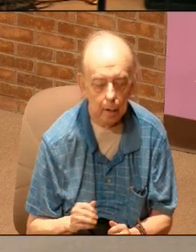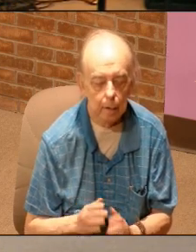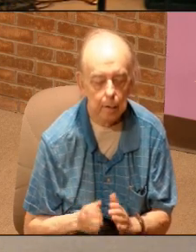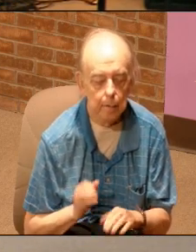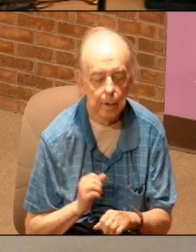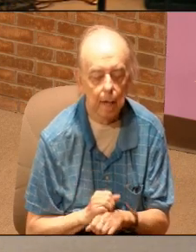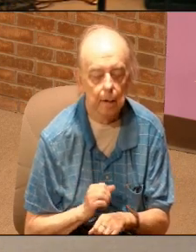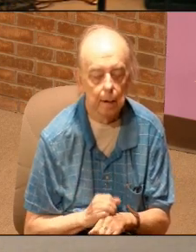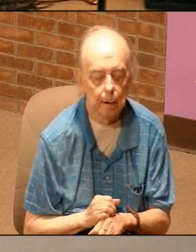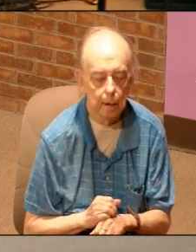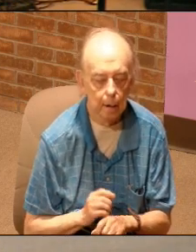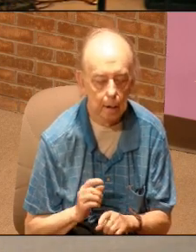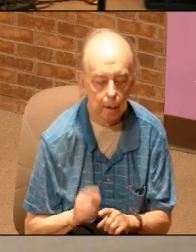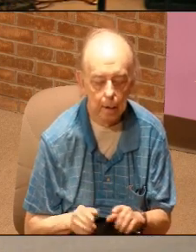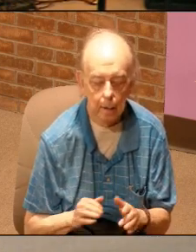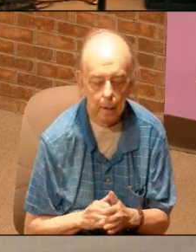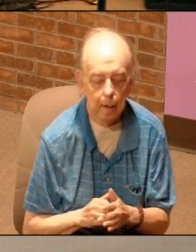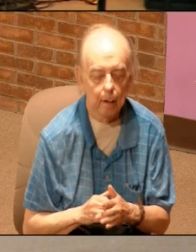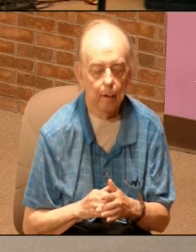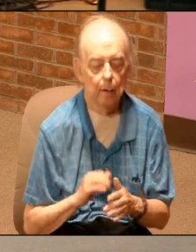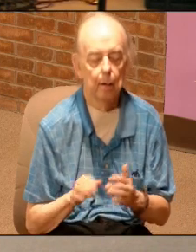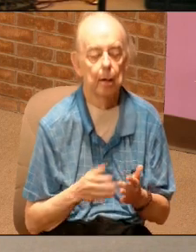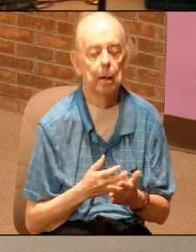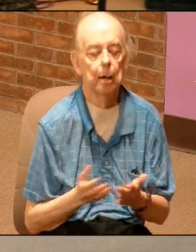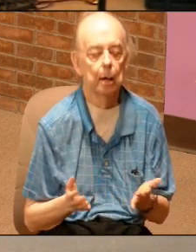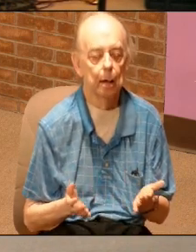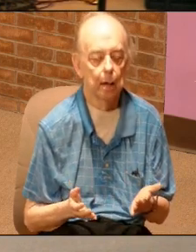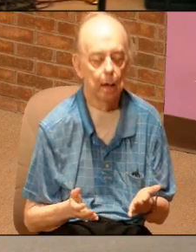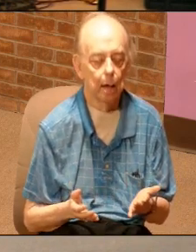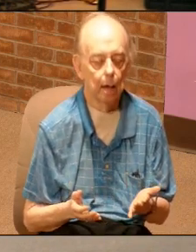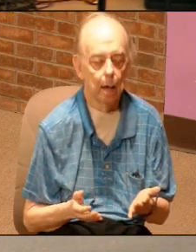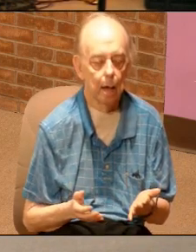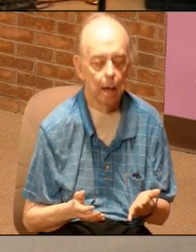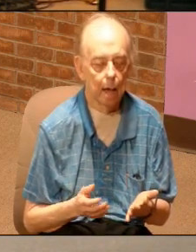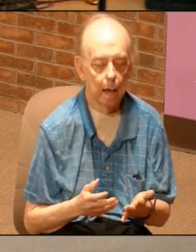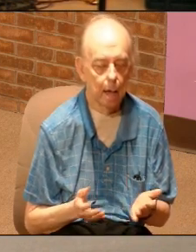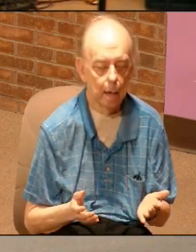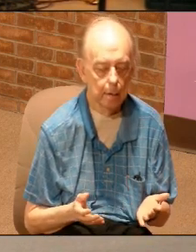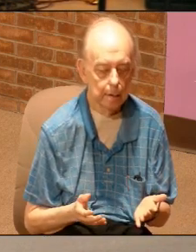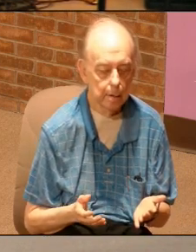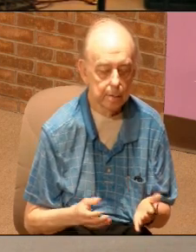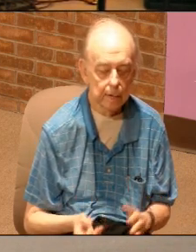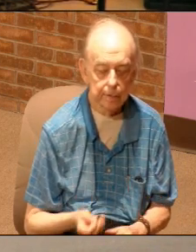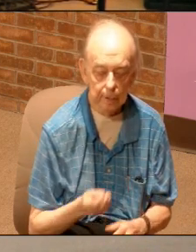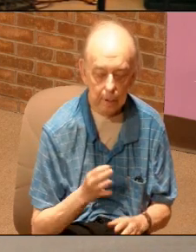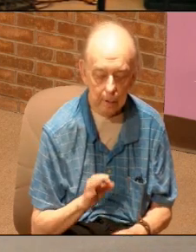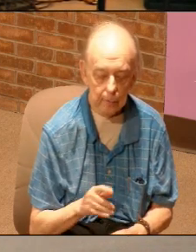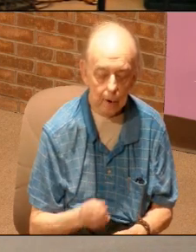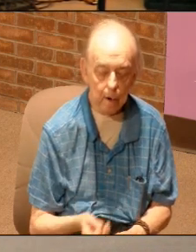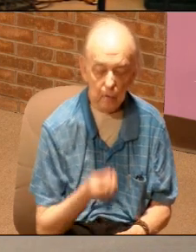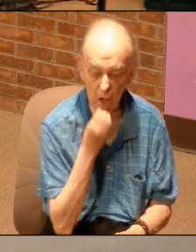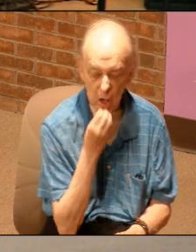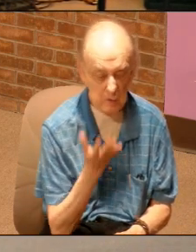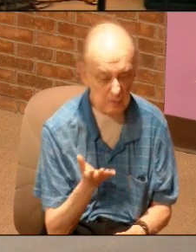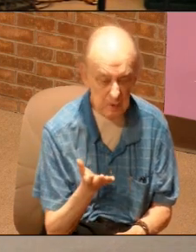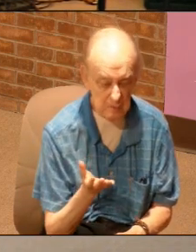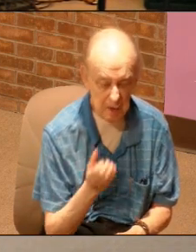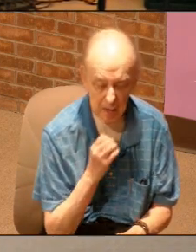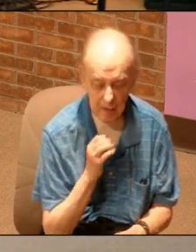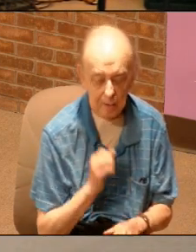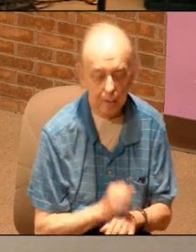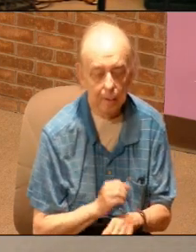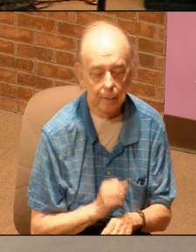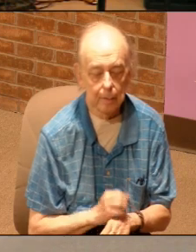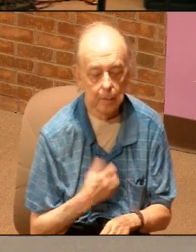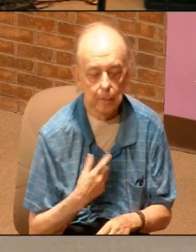habit. But you can't do it if all you do is catch the frog and stick it in your mouth. Okay? And